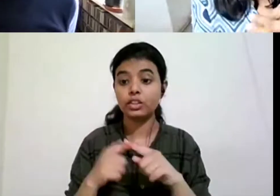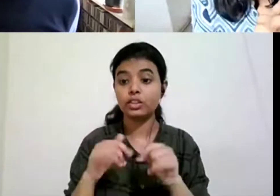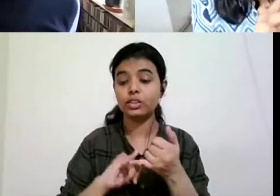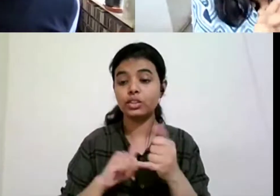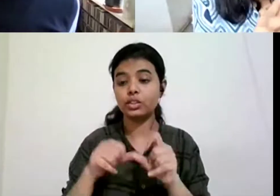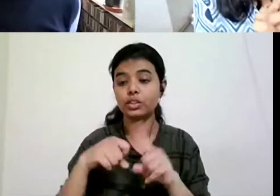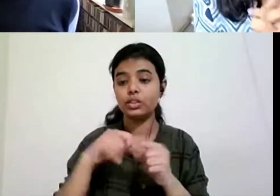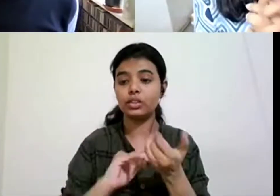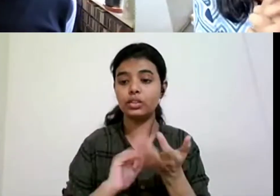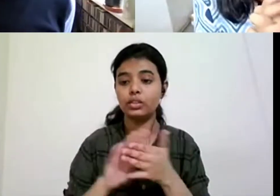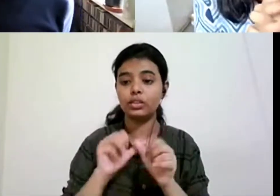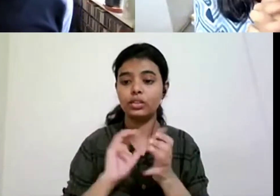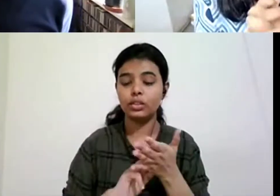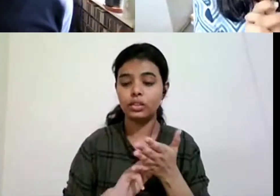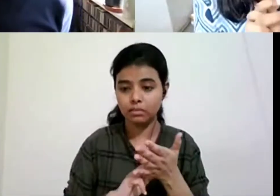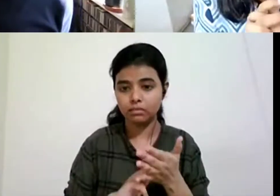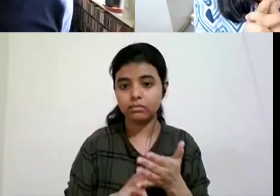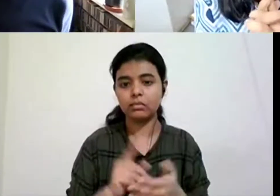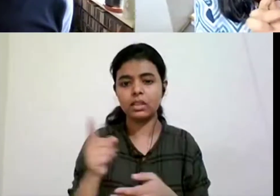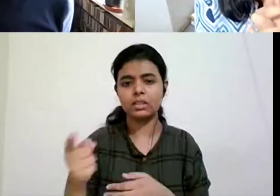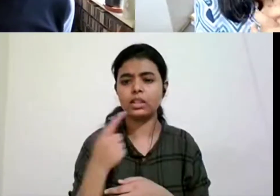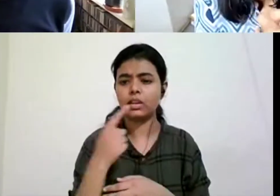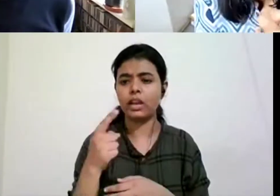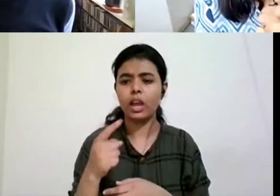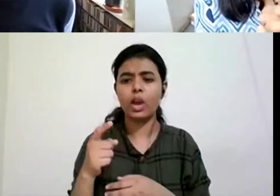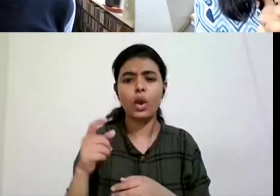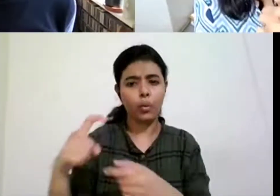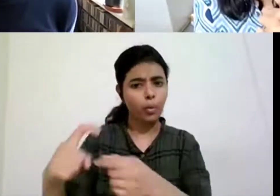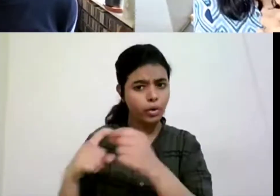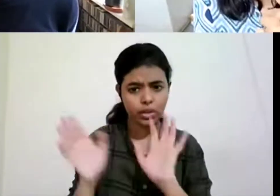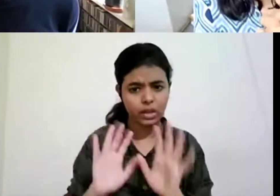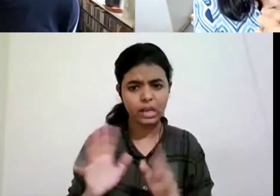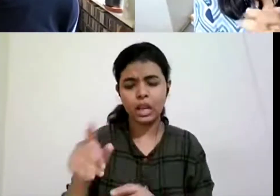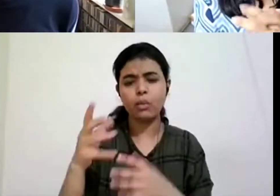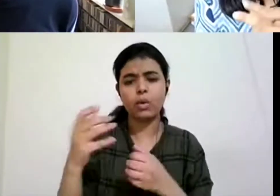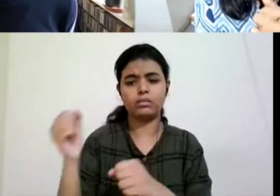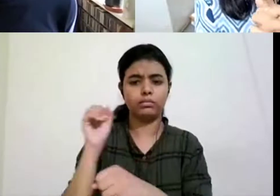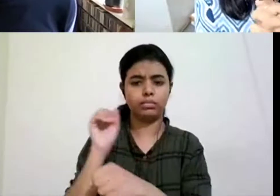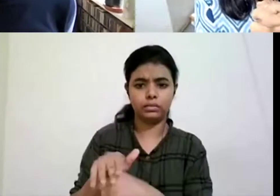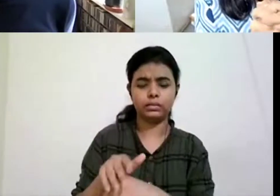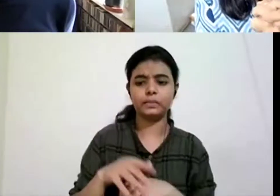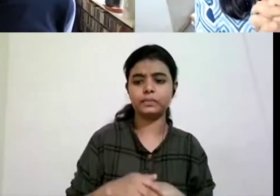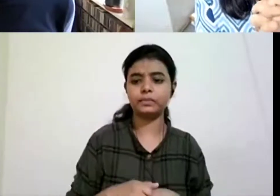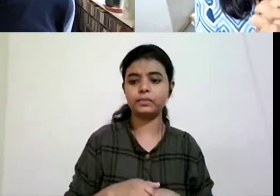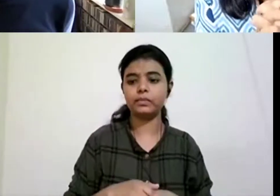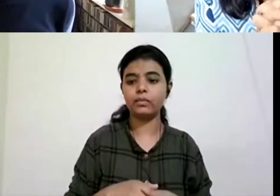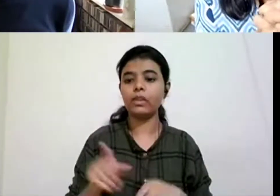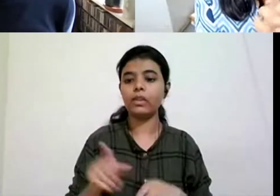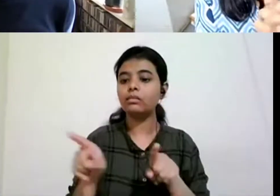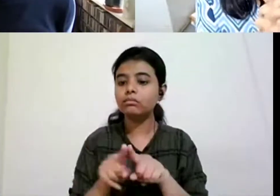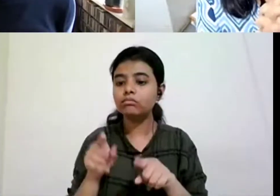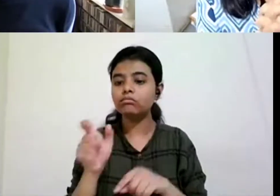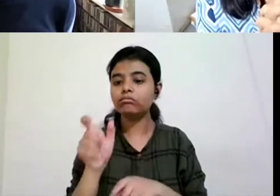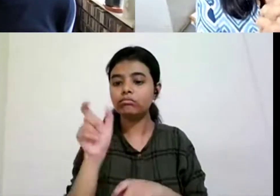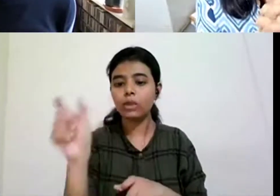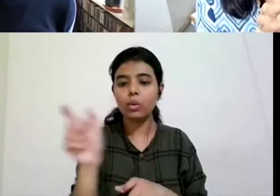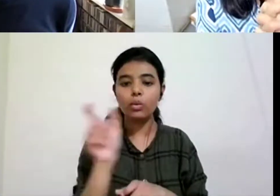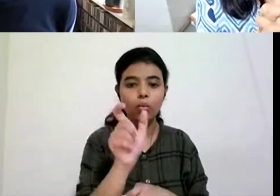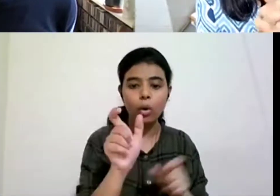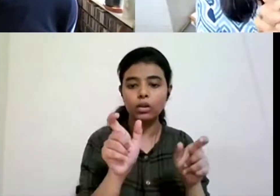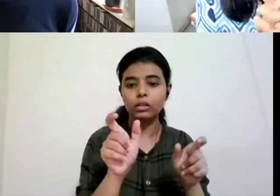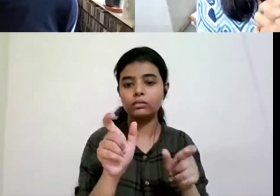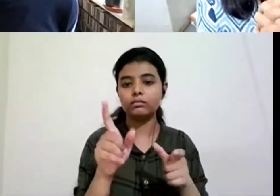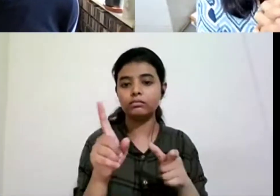a comment actually. It's not really a question when he's saying that should we borrow from the terminology employed in